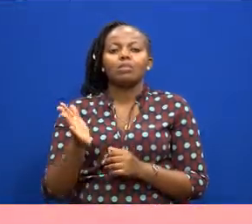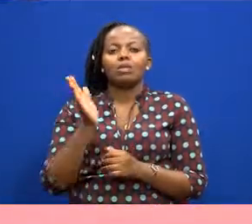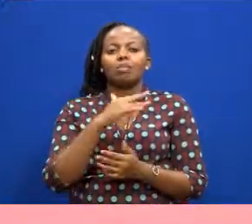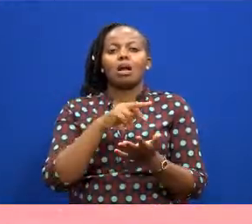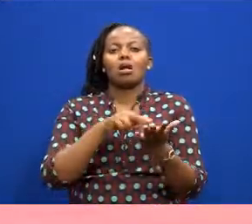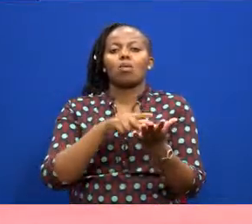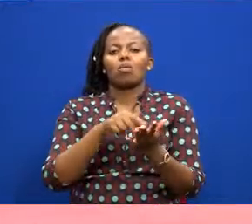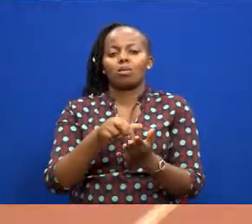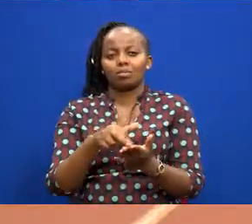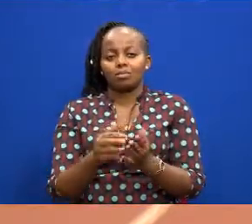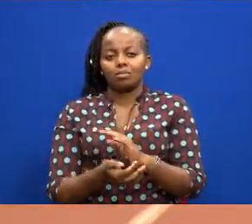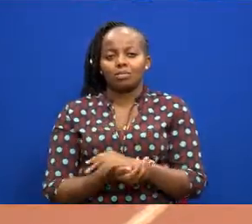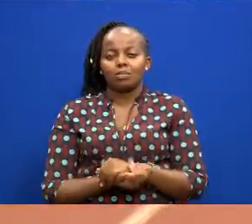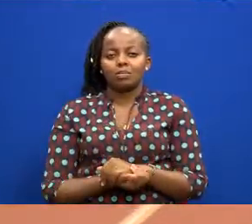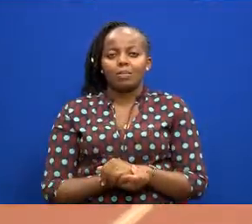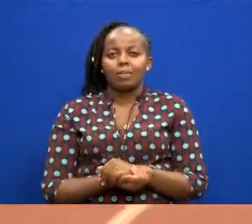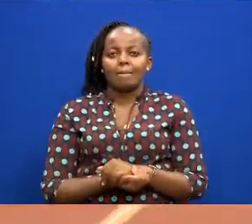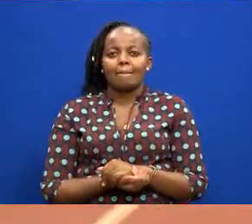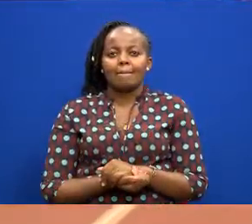And back.